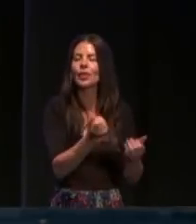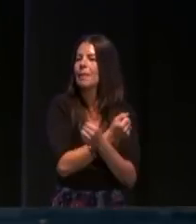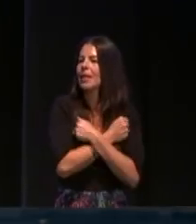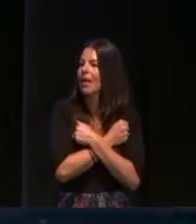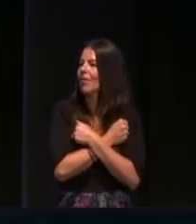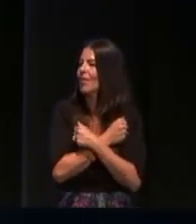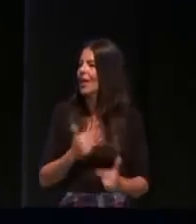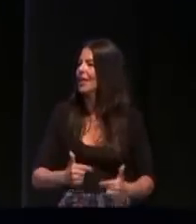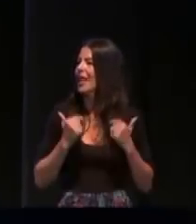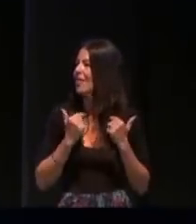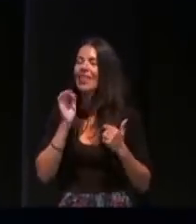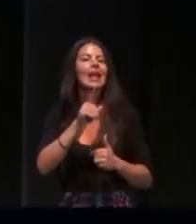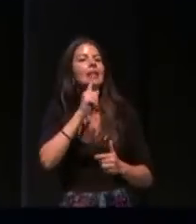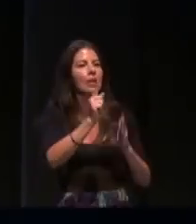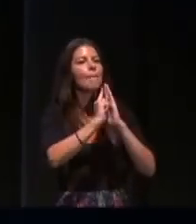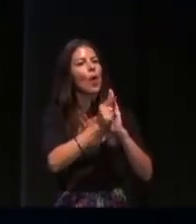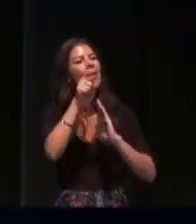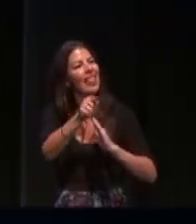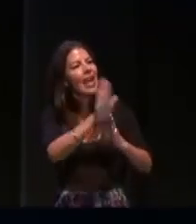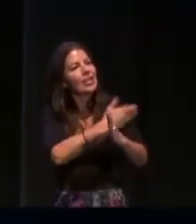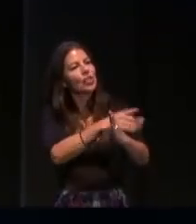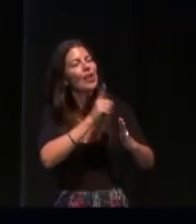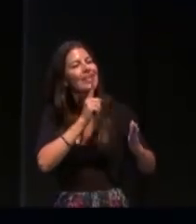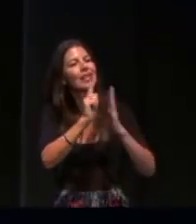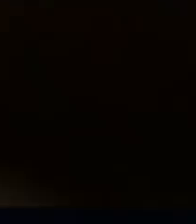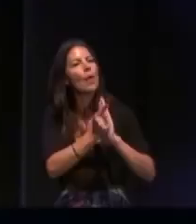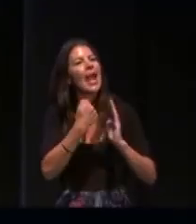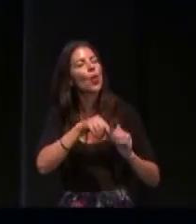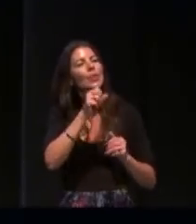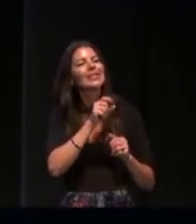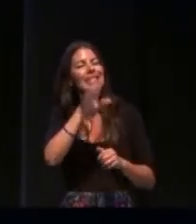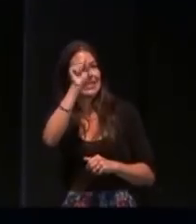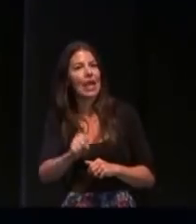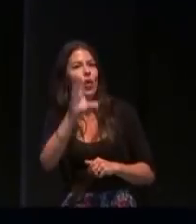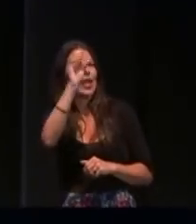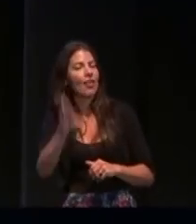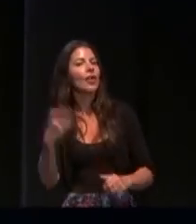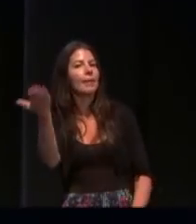love. That's a moment. That song is a moment. I was in South Africa.